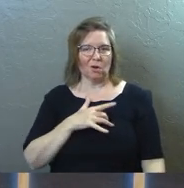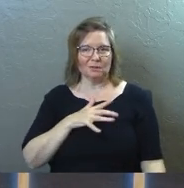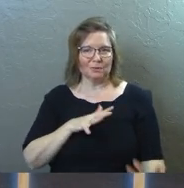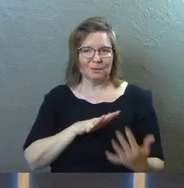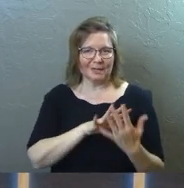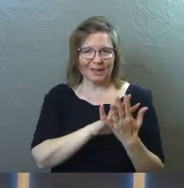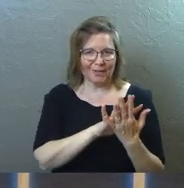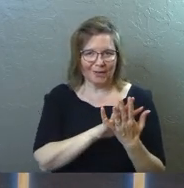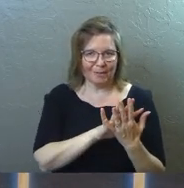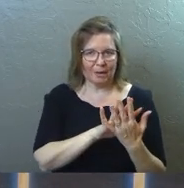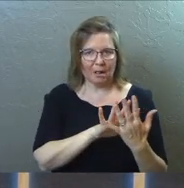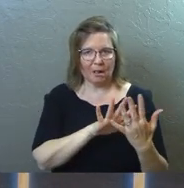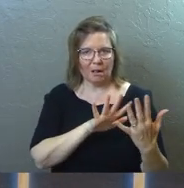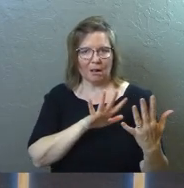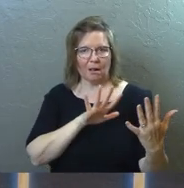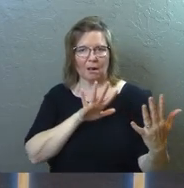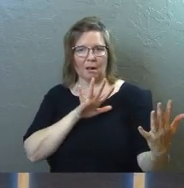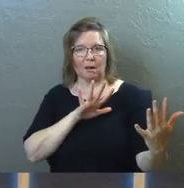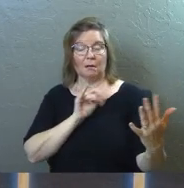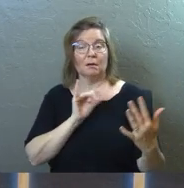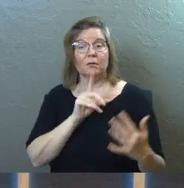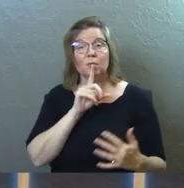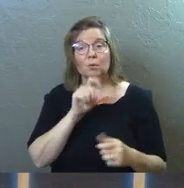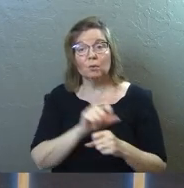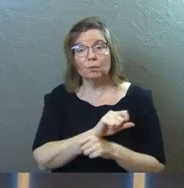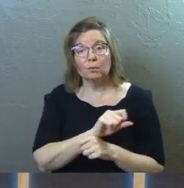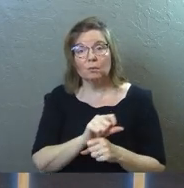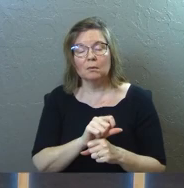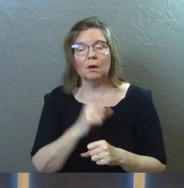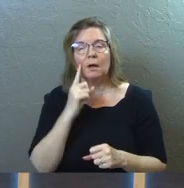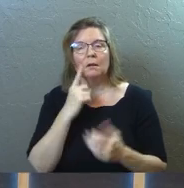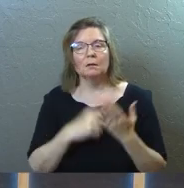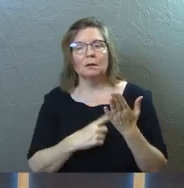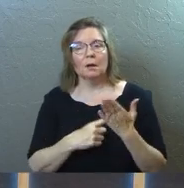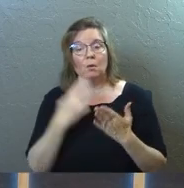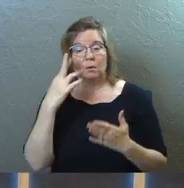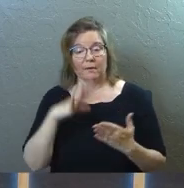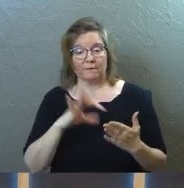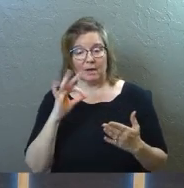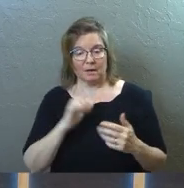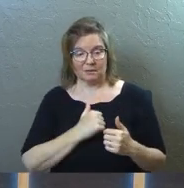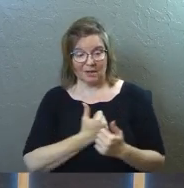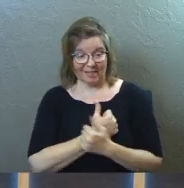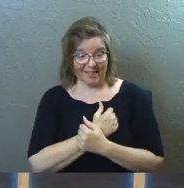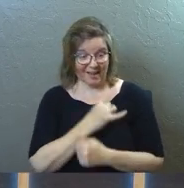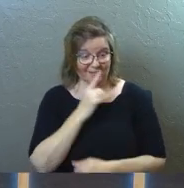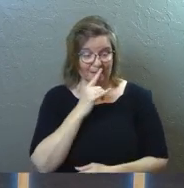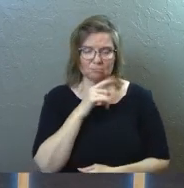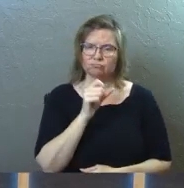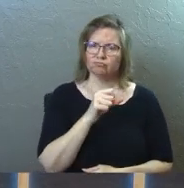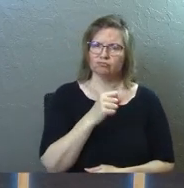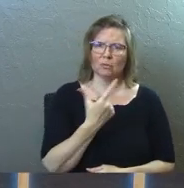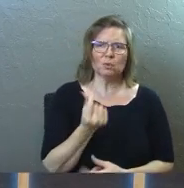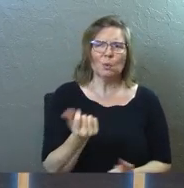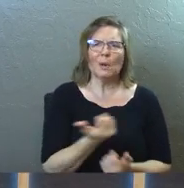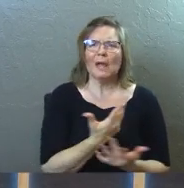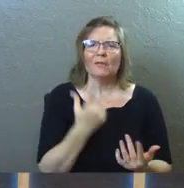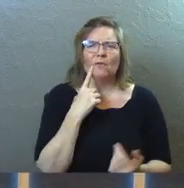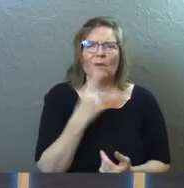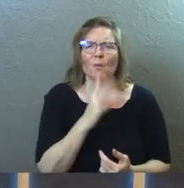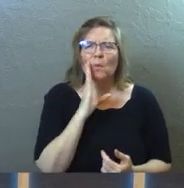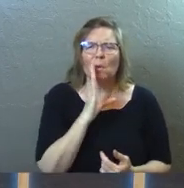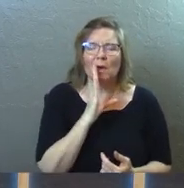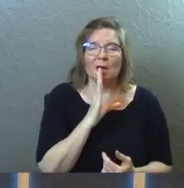together. And so if we're real, I think sometimes the reason that we find ourselves loving our kids, sure, I'll do anything for